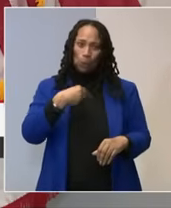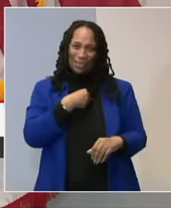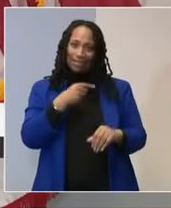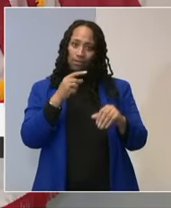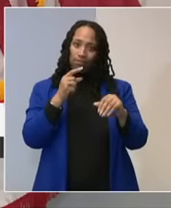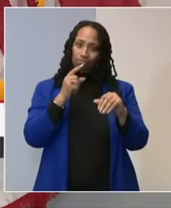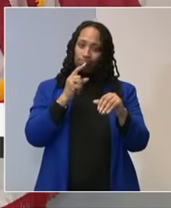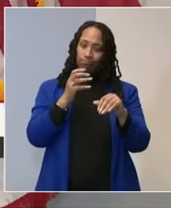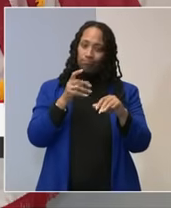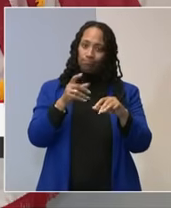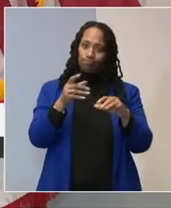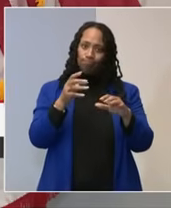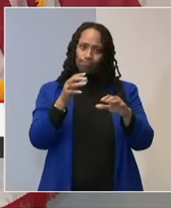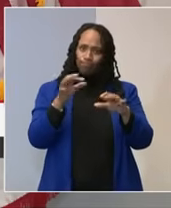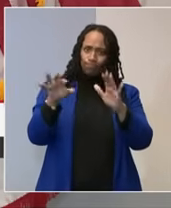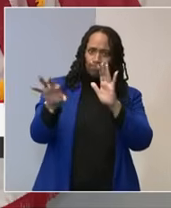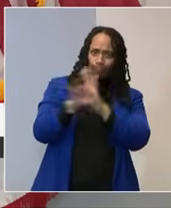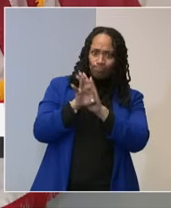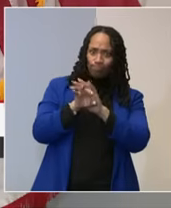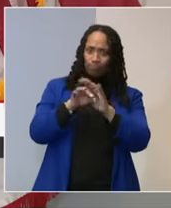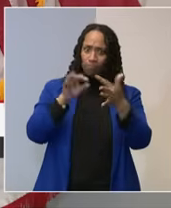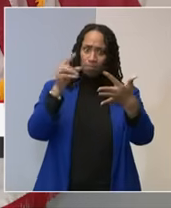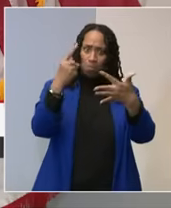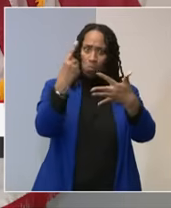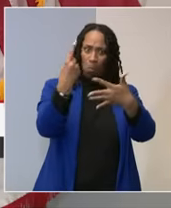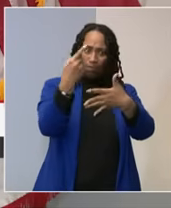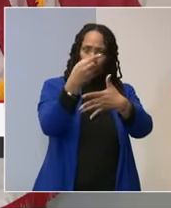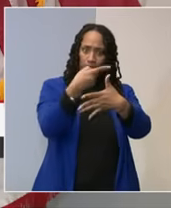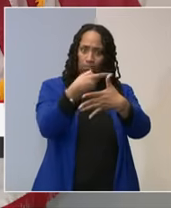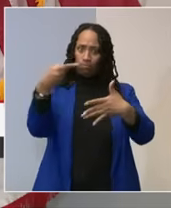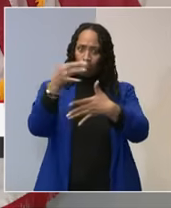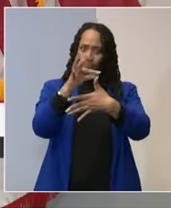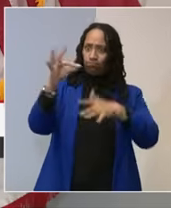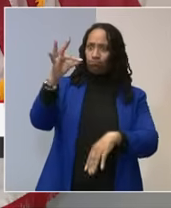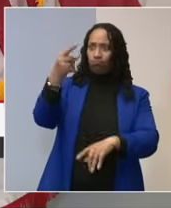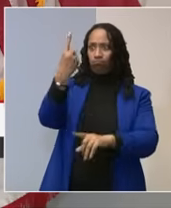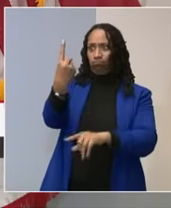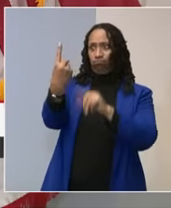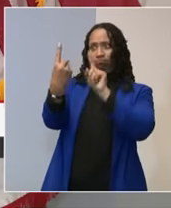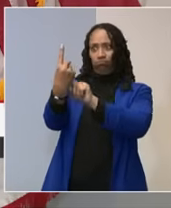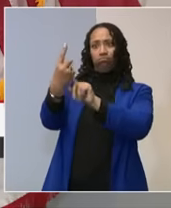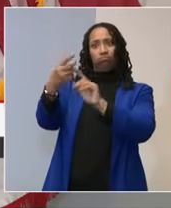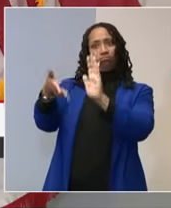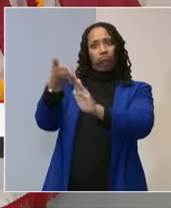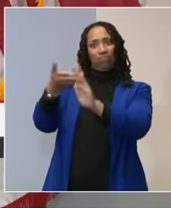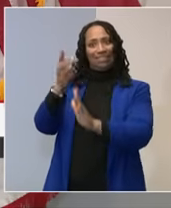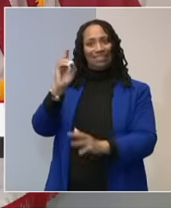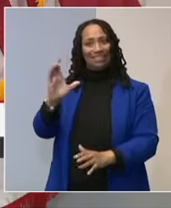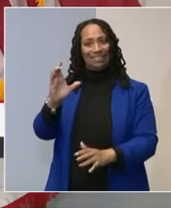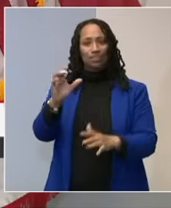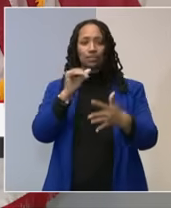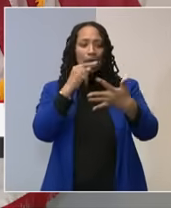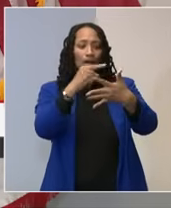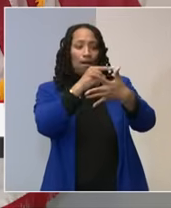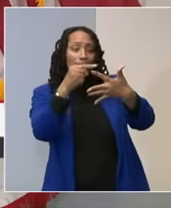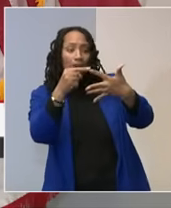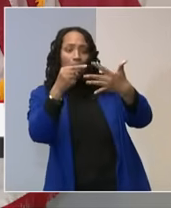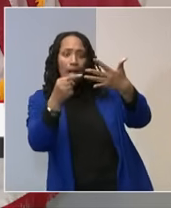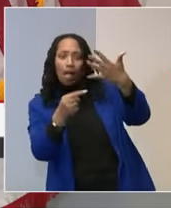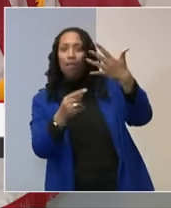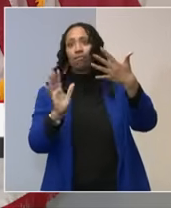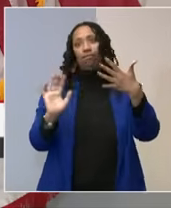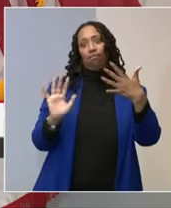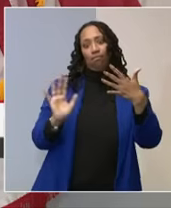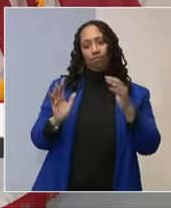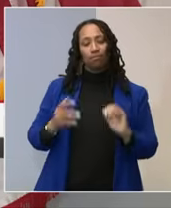the state of play. And it's a lot for, I think voters are going to have an open mayoral seat. I